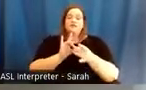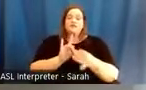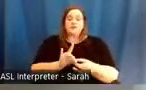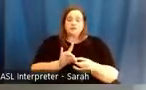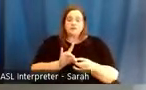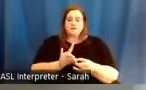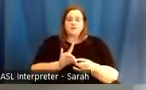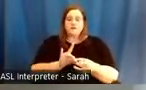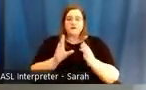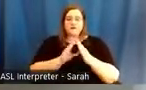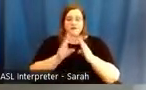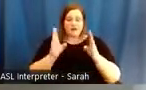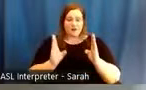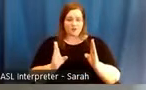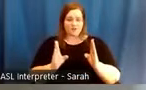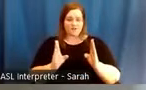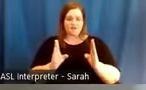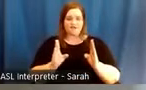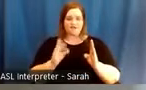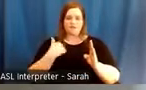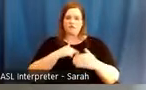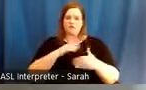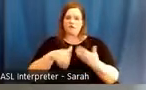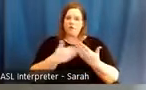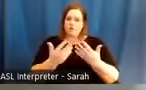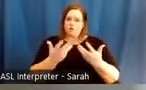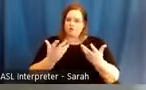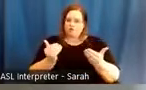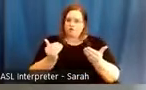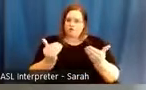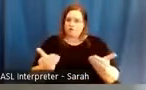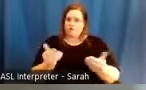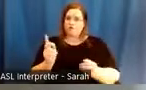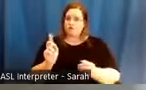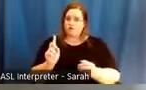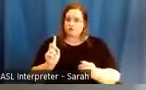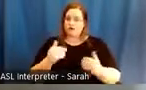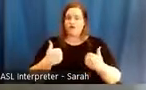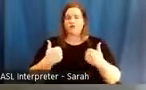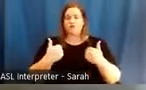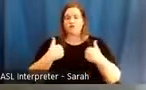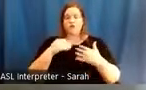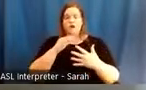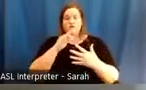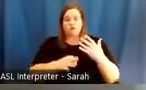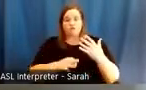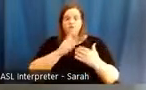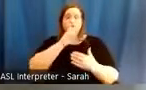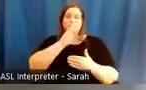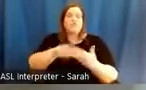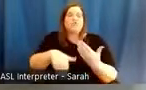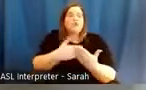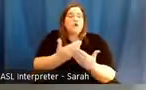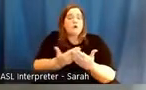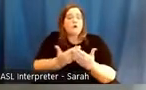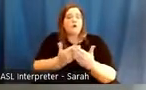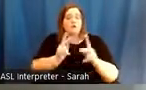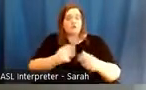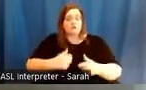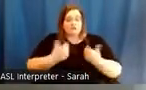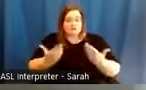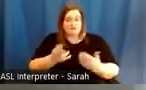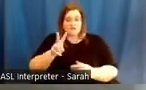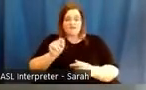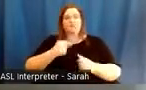in terms of housing, where we all want to move forward is to have options to assure that all Vermonters have appropriate